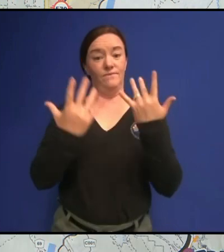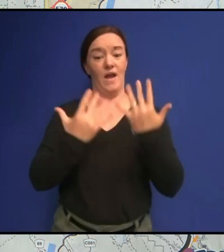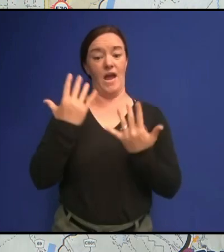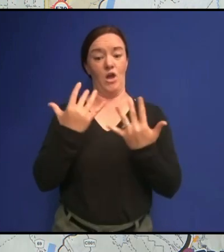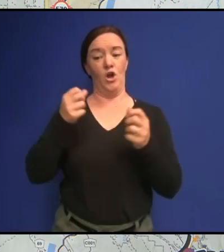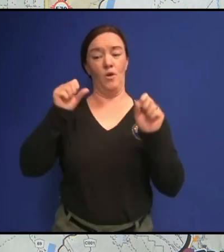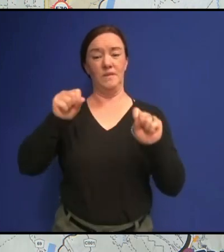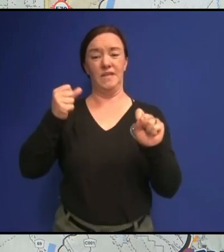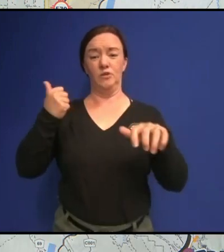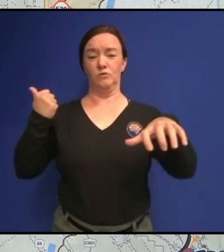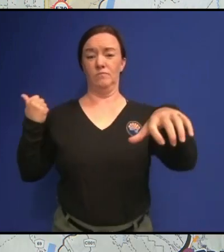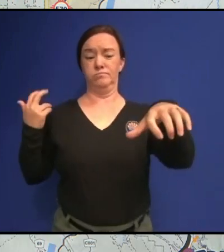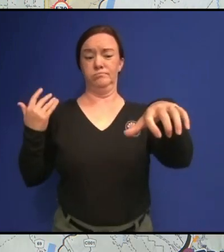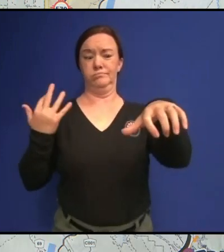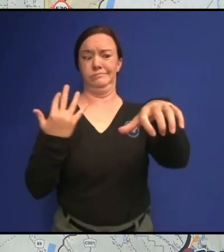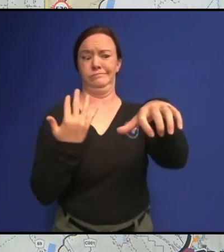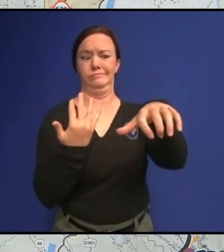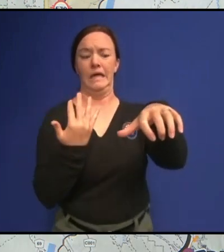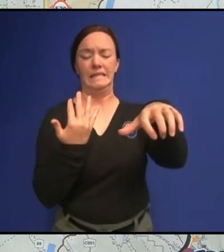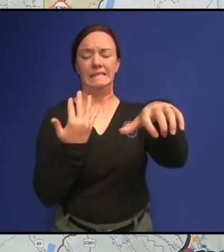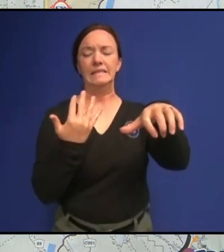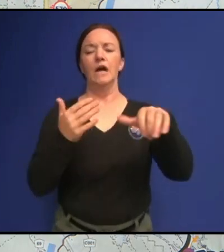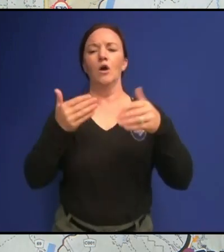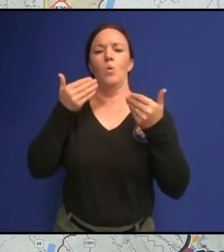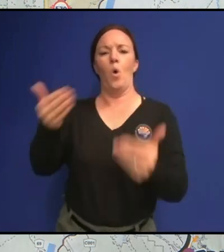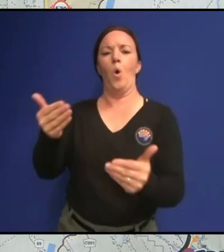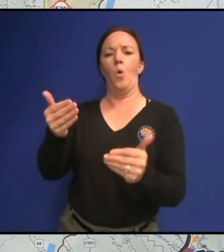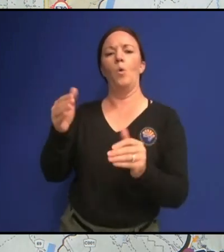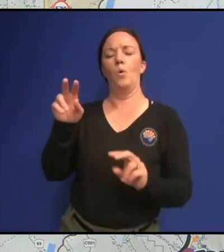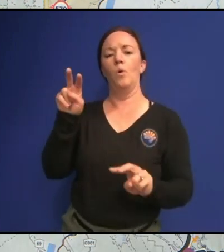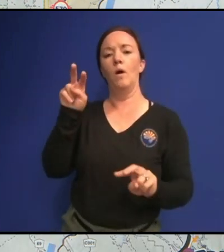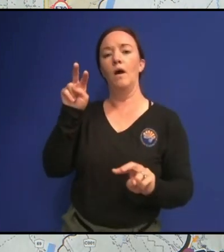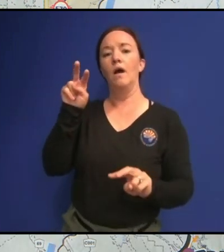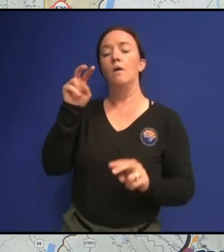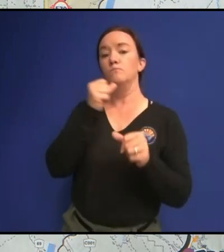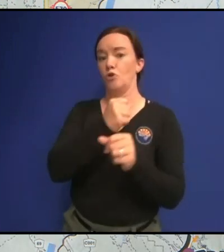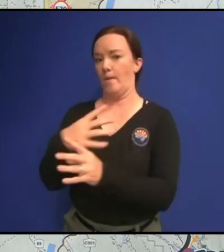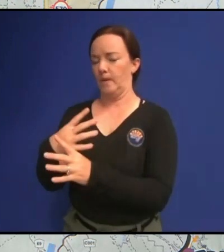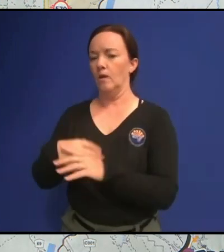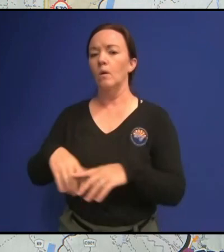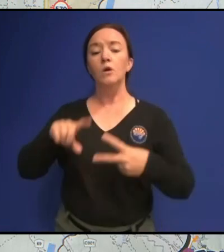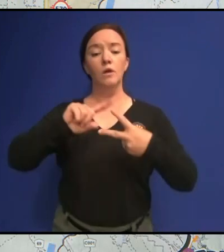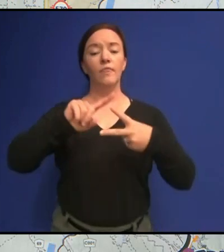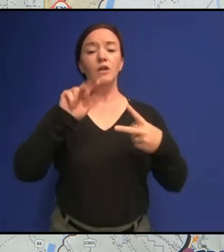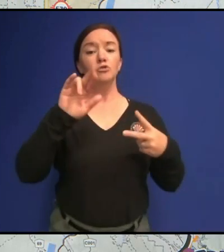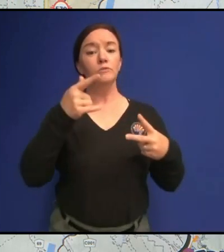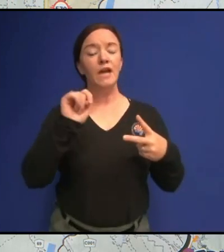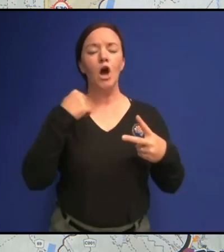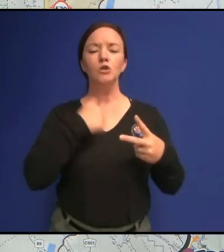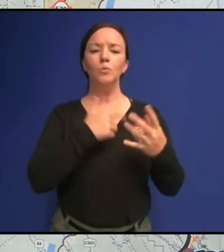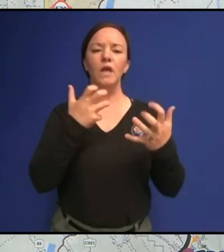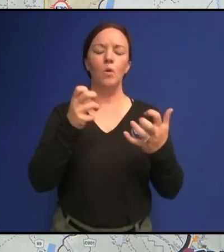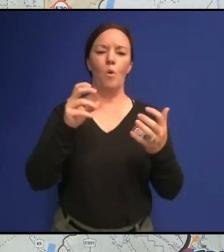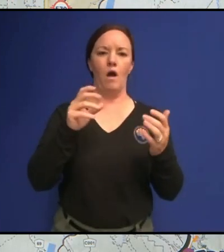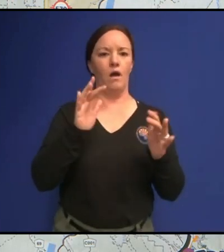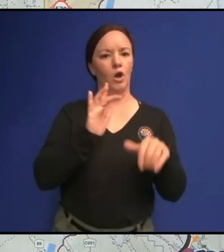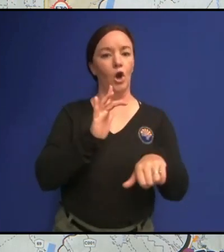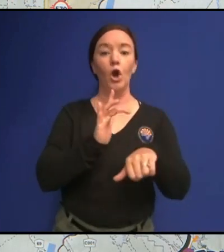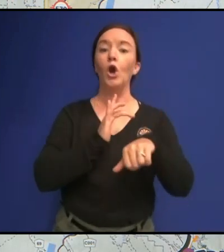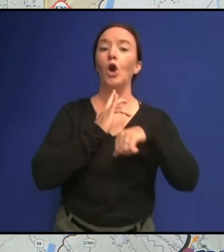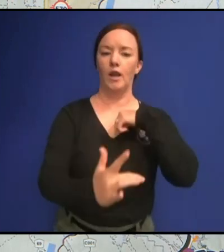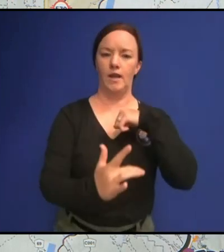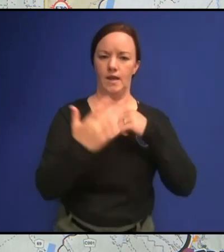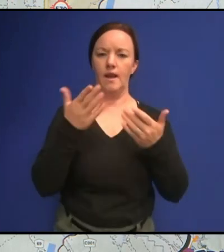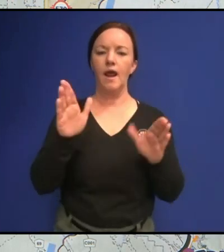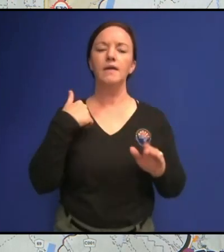time, so that it allows us to gauge the amount of time, the